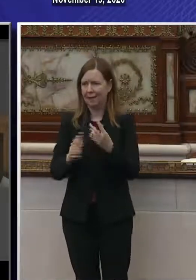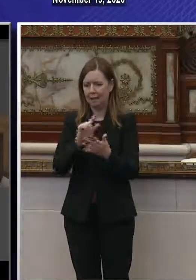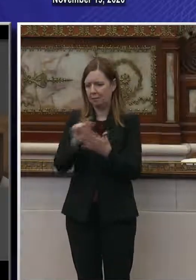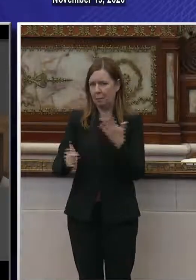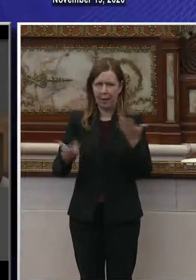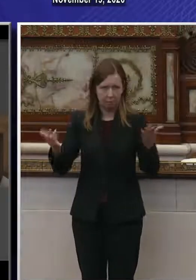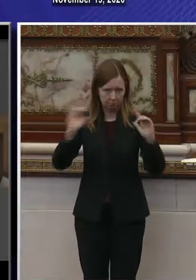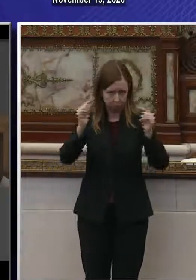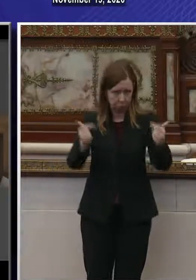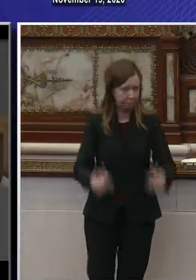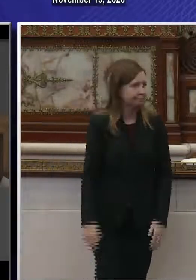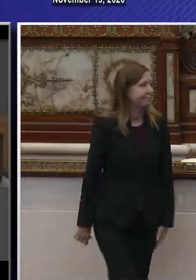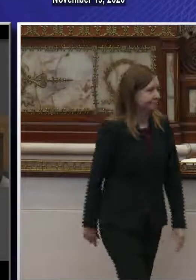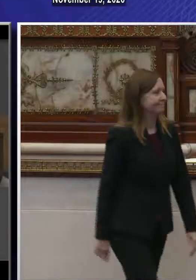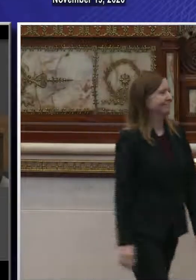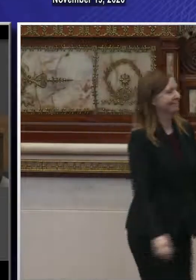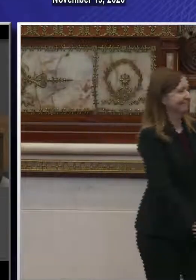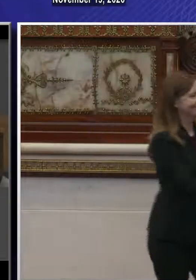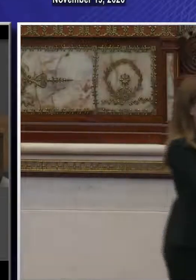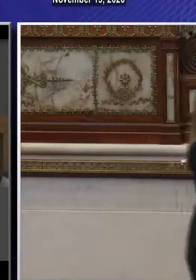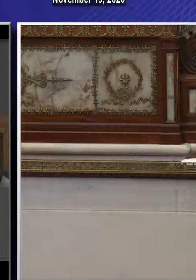panel.